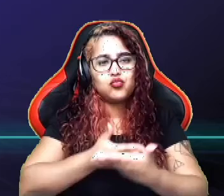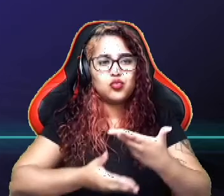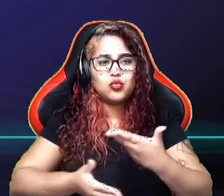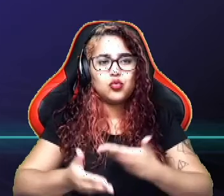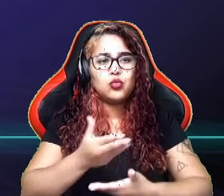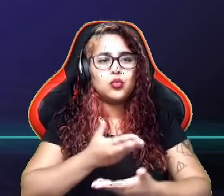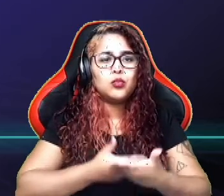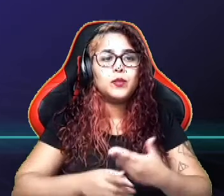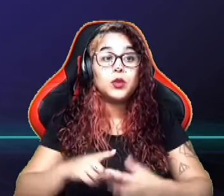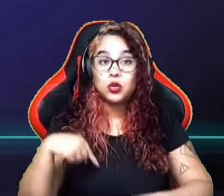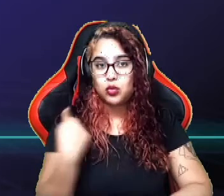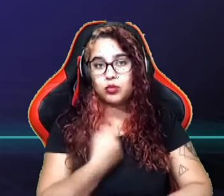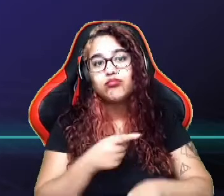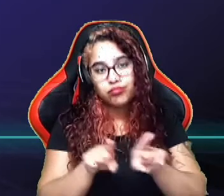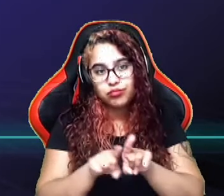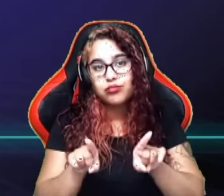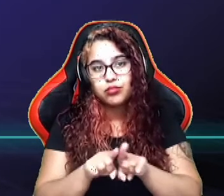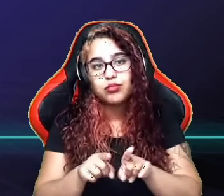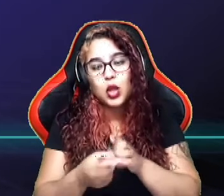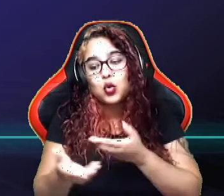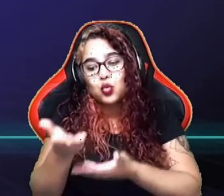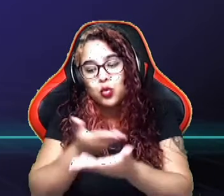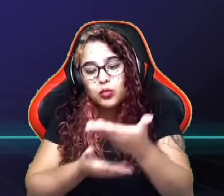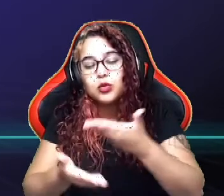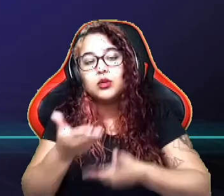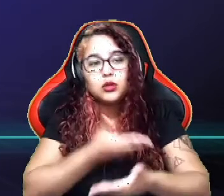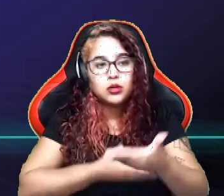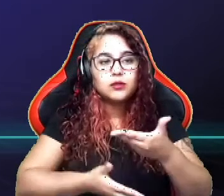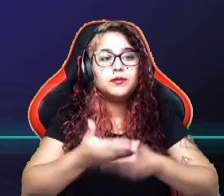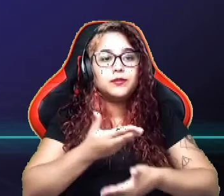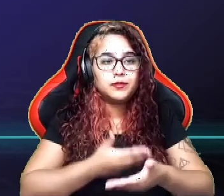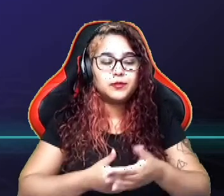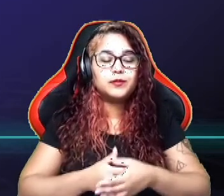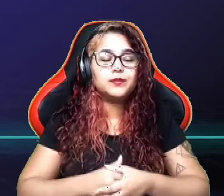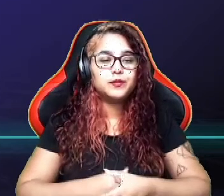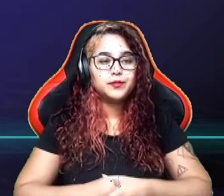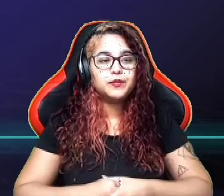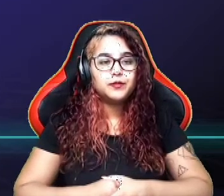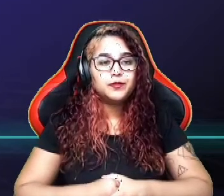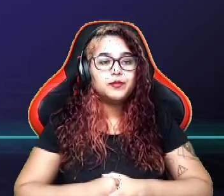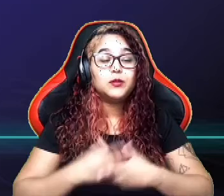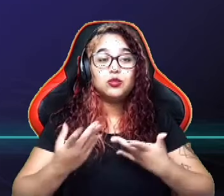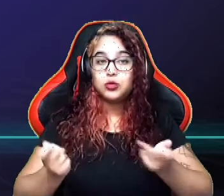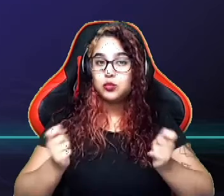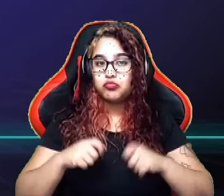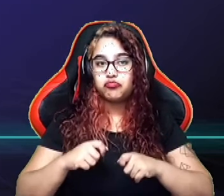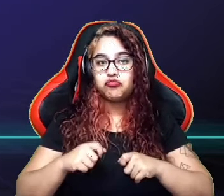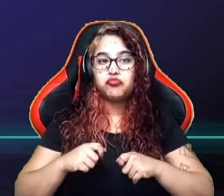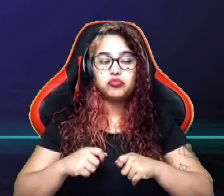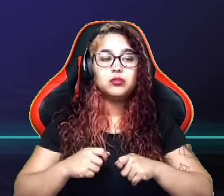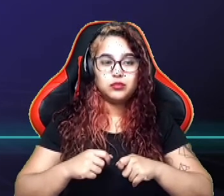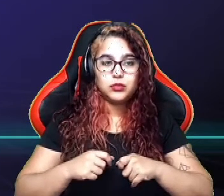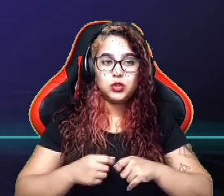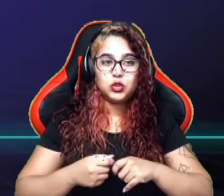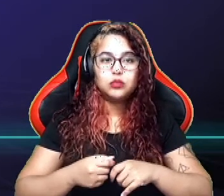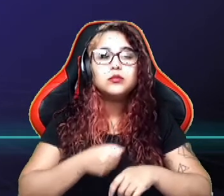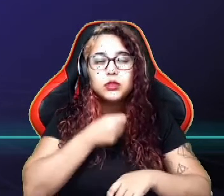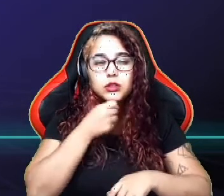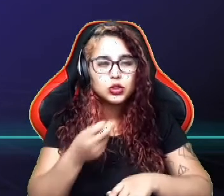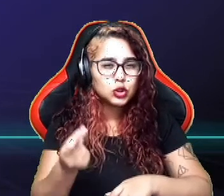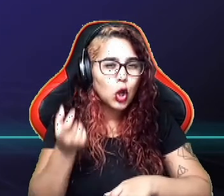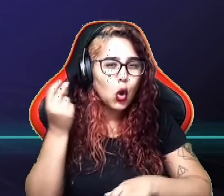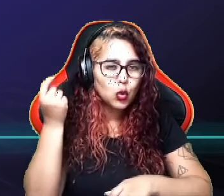projects. They cooperate amongst themselves. Our team also cooperates with them. And so we tried to recover older